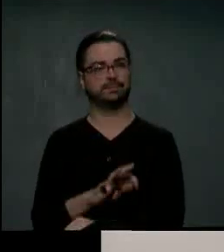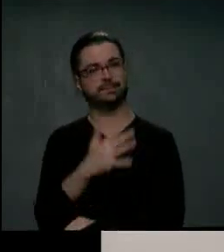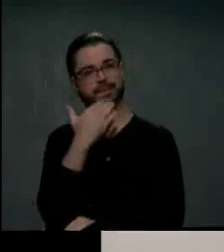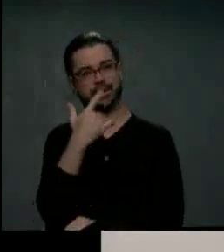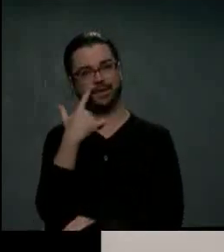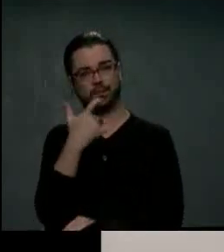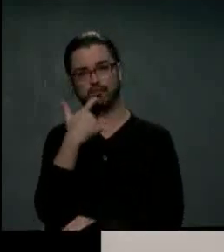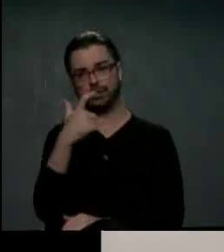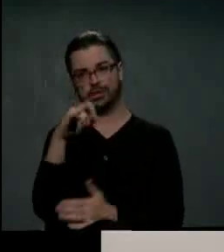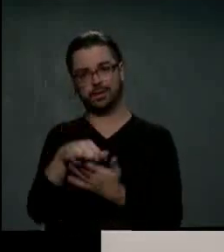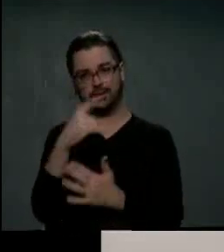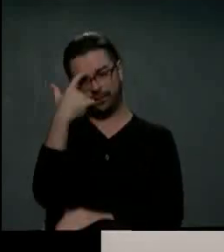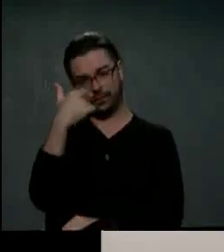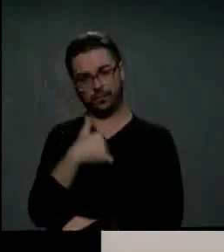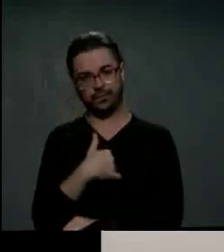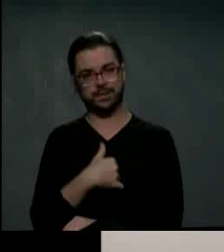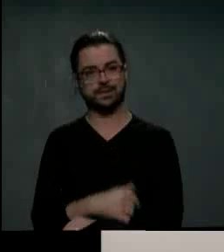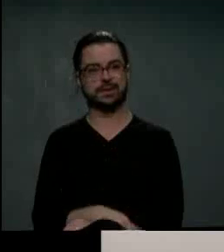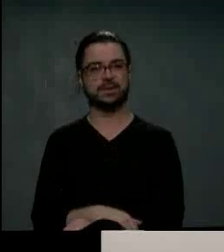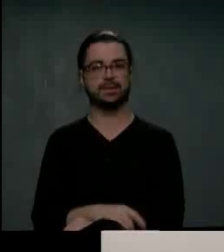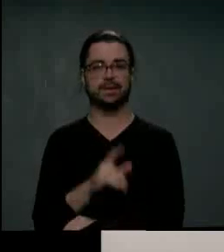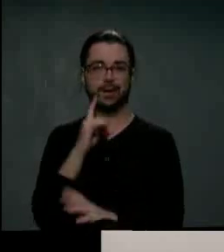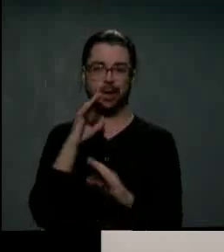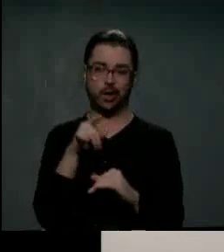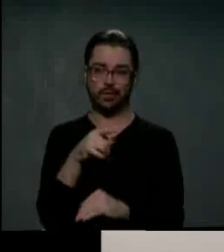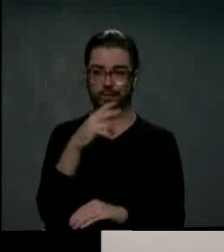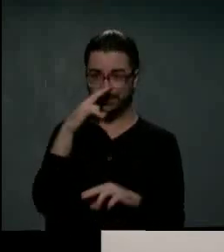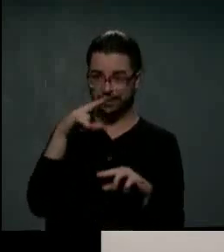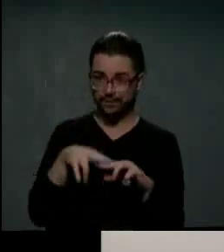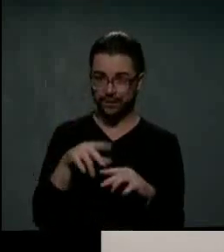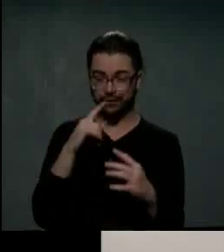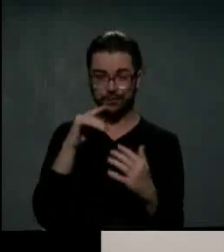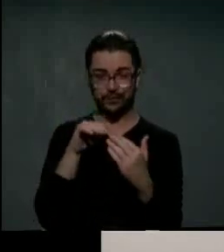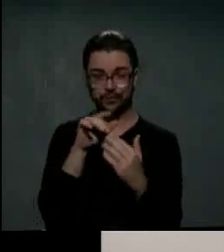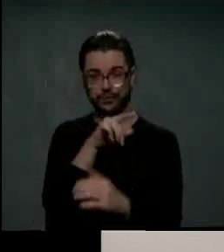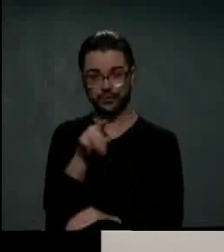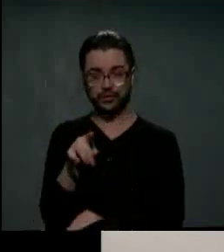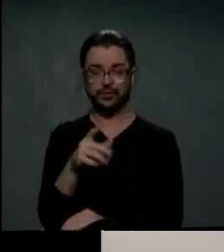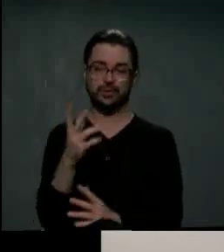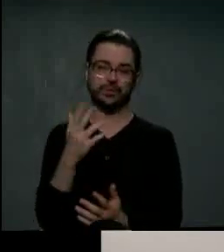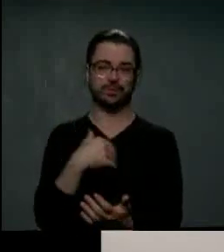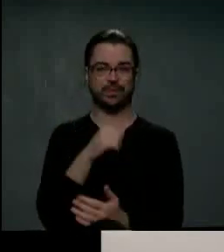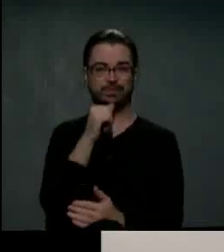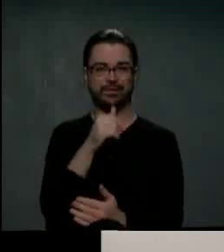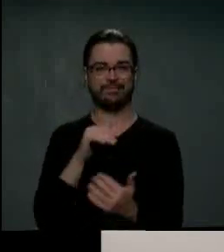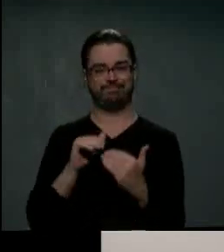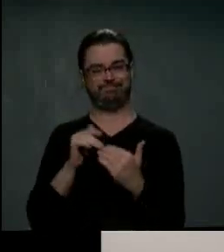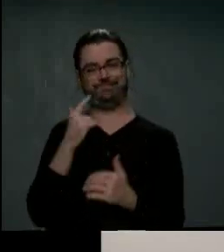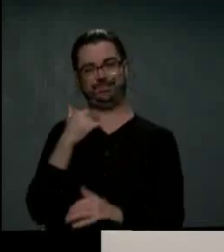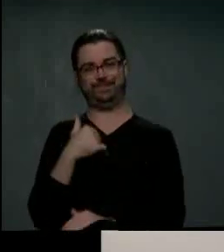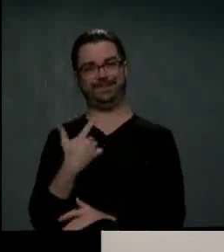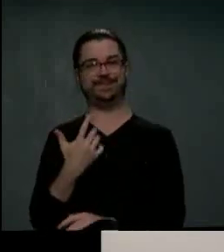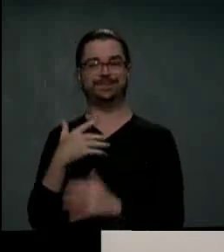watching that for me. Hope it was as fun for you as it was for me. Probably not. So next slide, please.